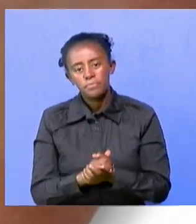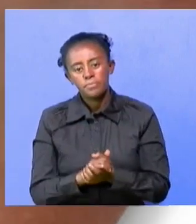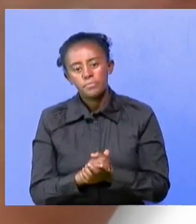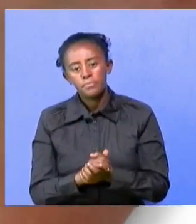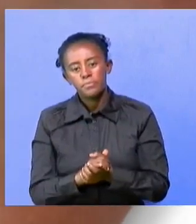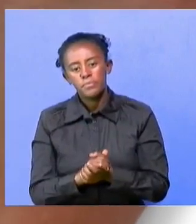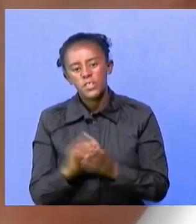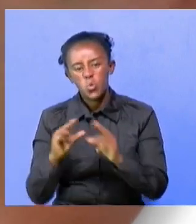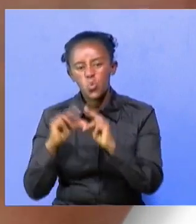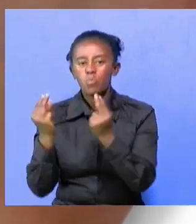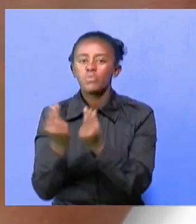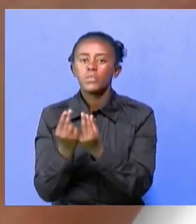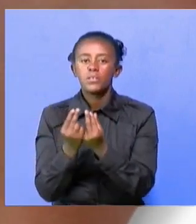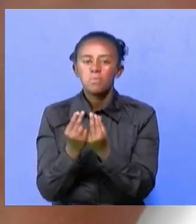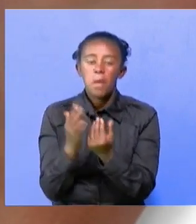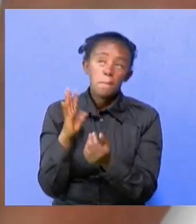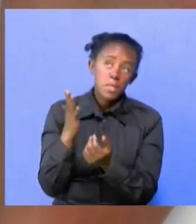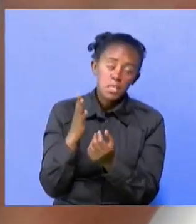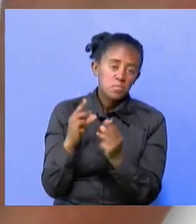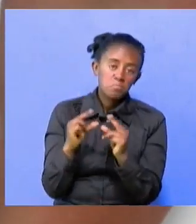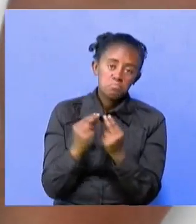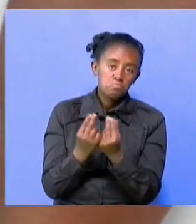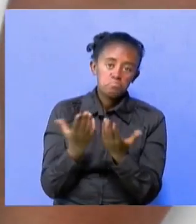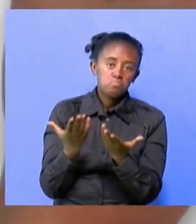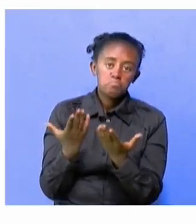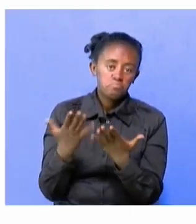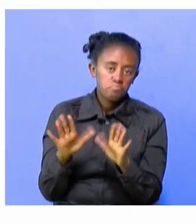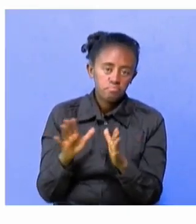in groups, maybe.